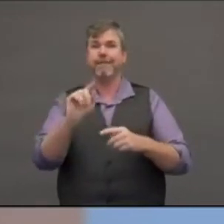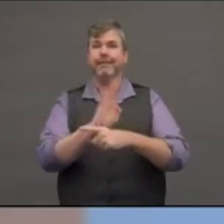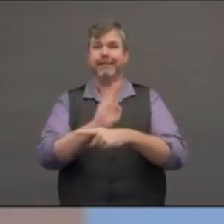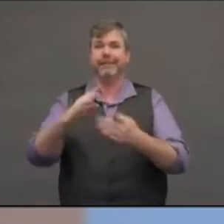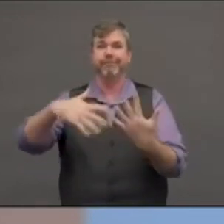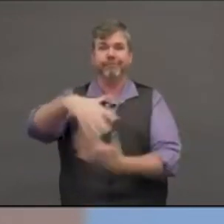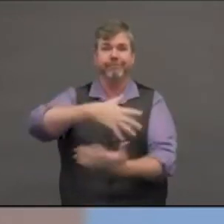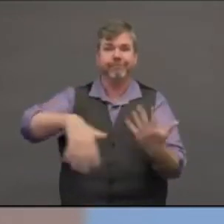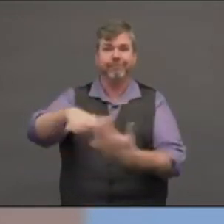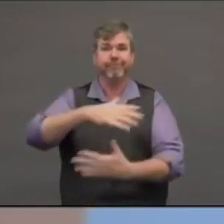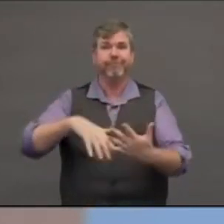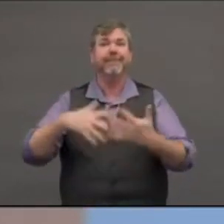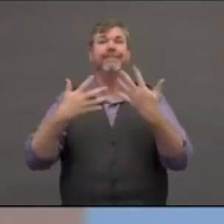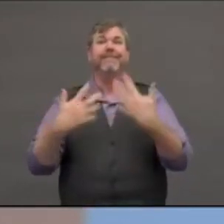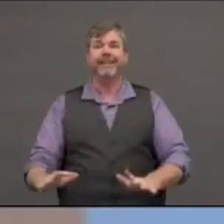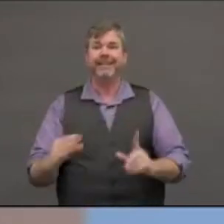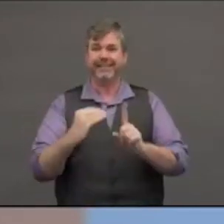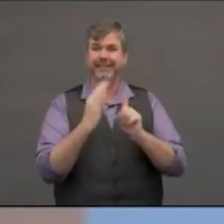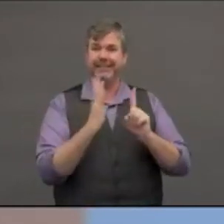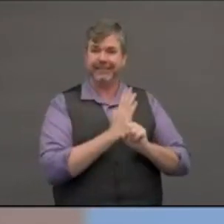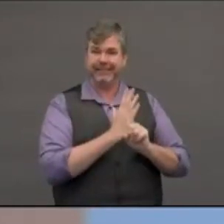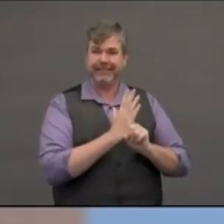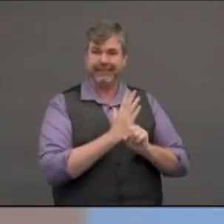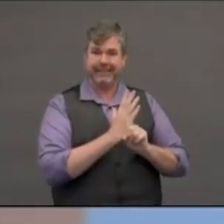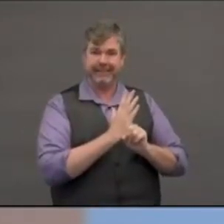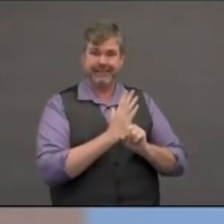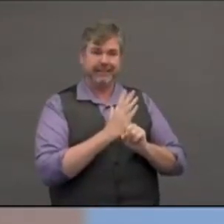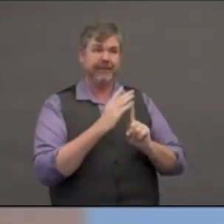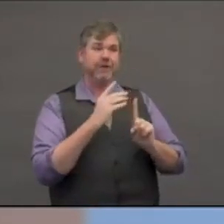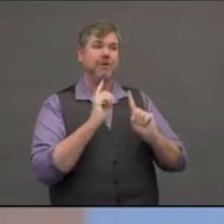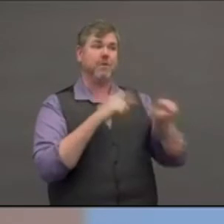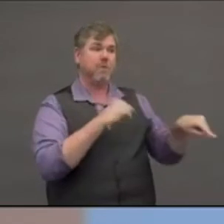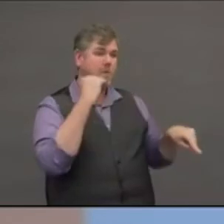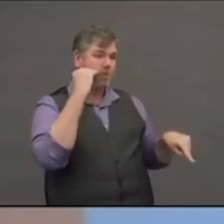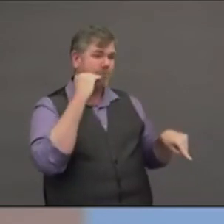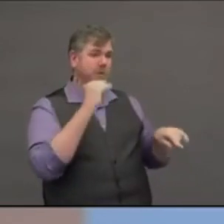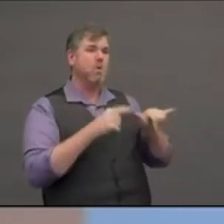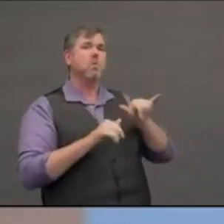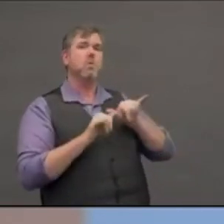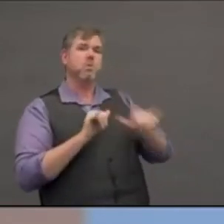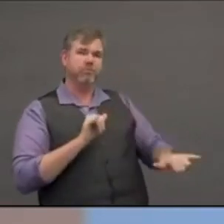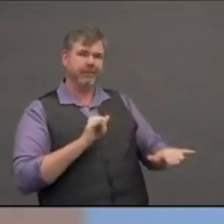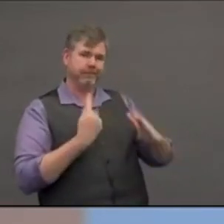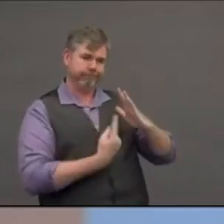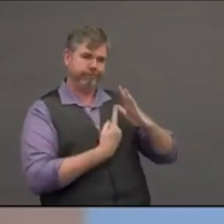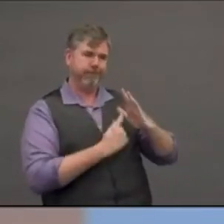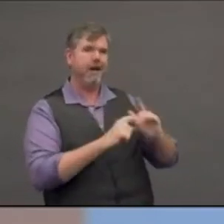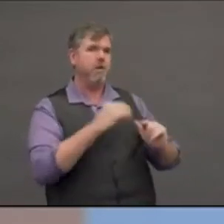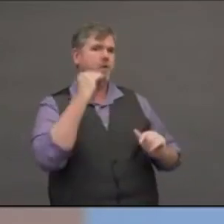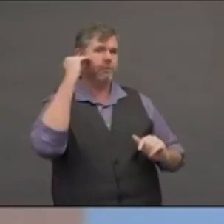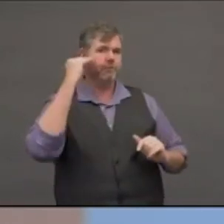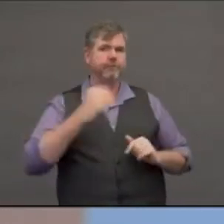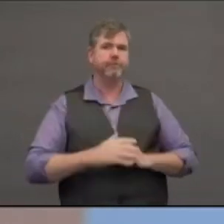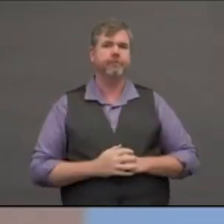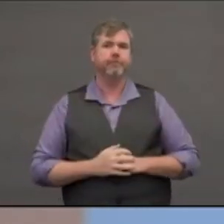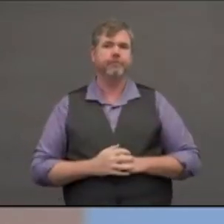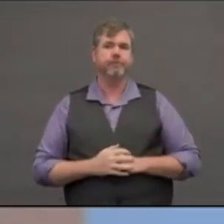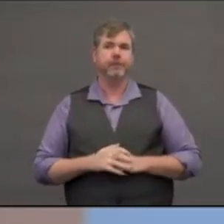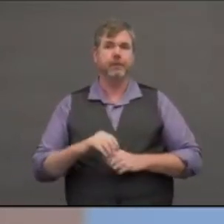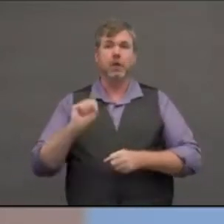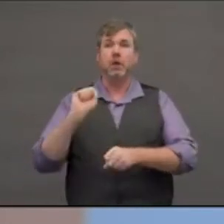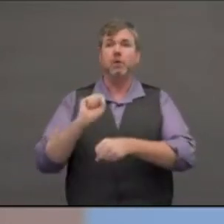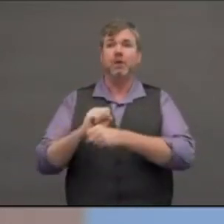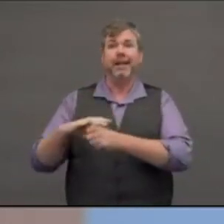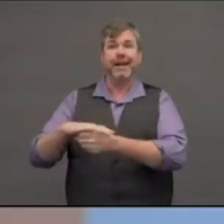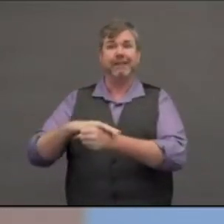exposed, and they should go home and quarantine immediately. They should also close down those work areas that were where that individual was